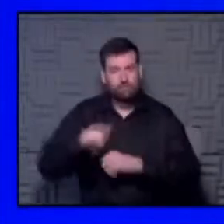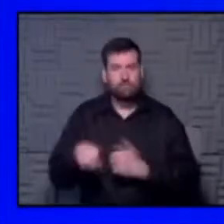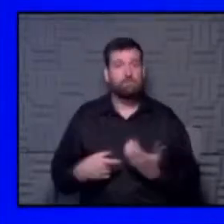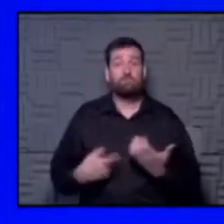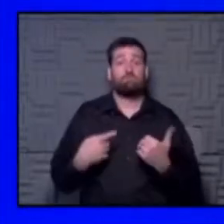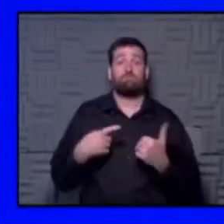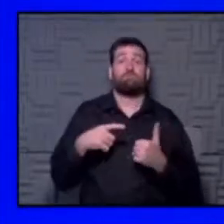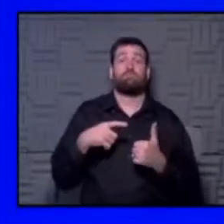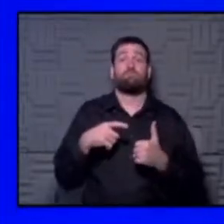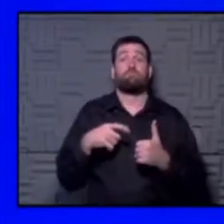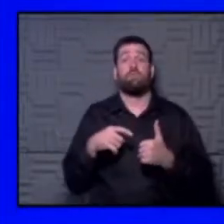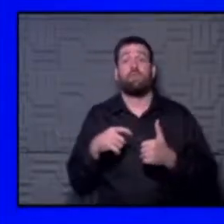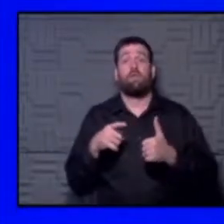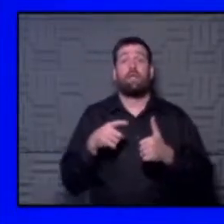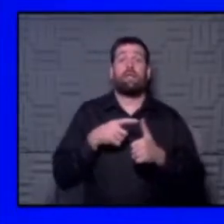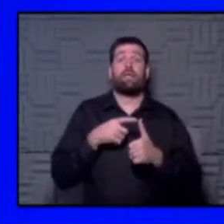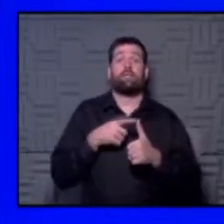initial